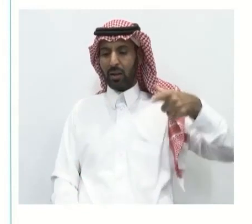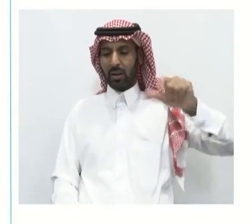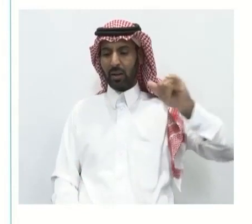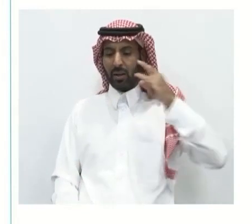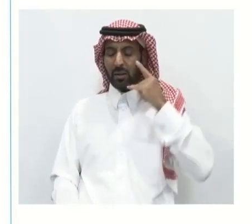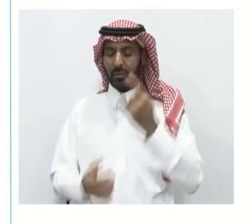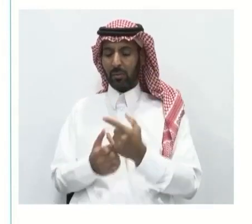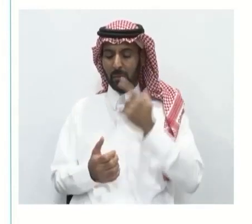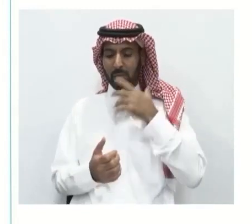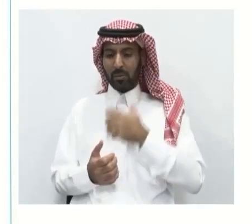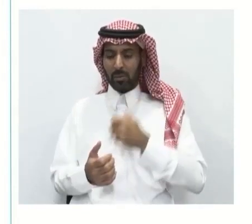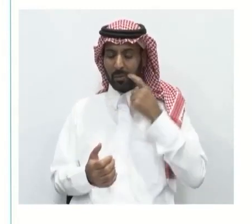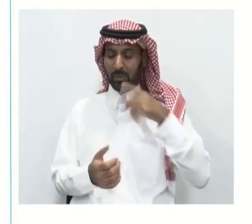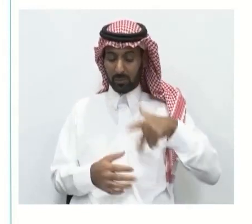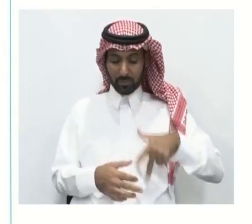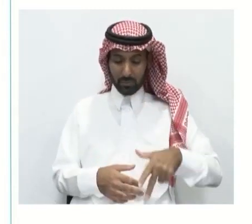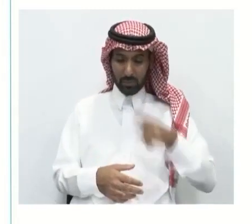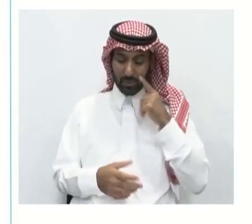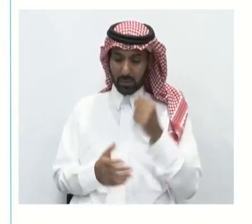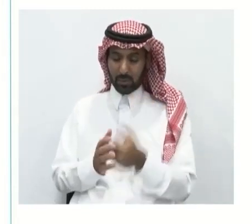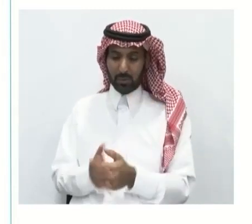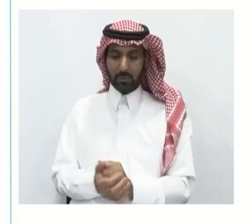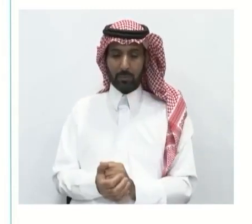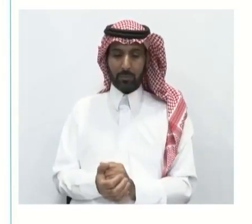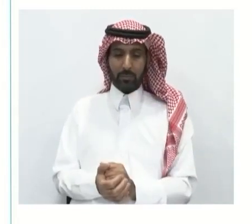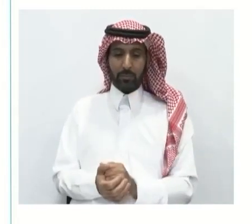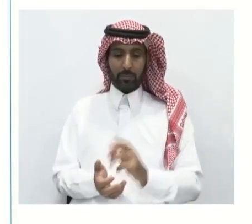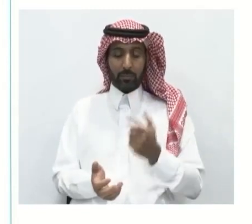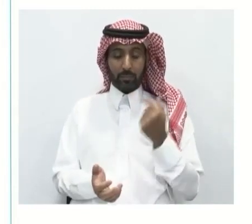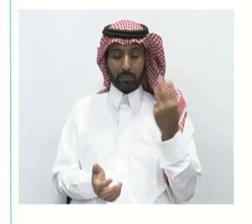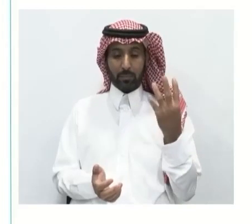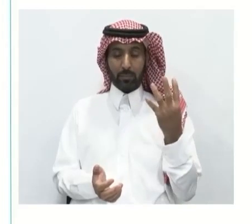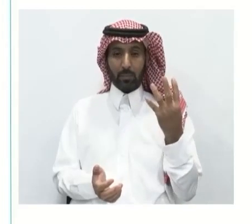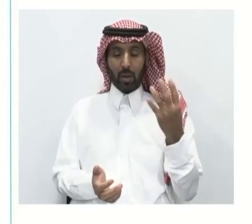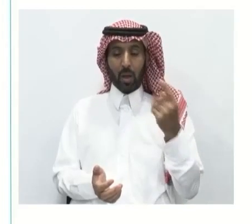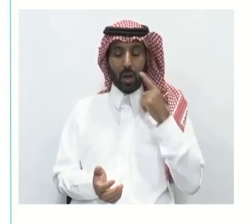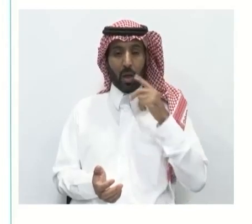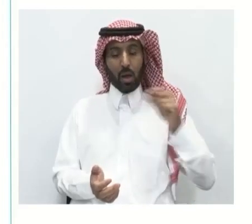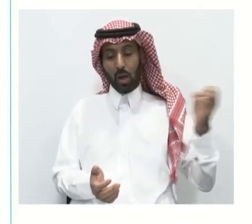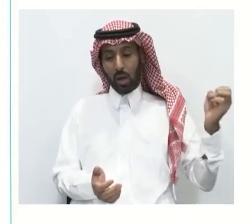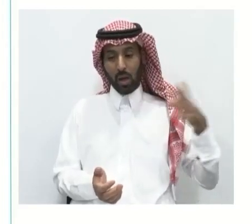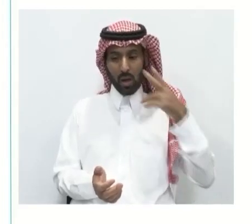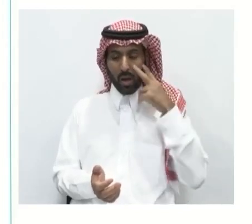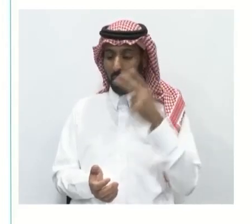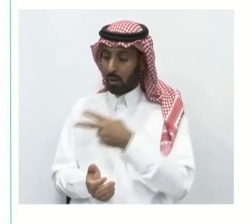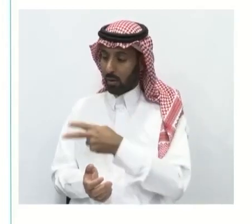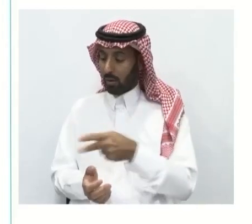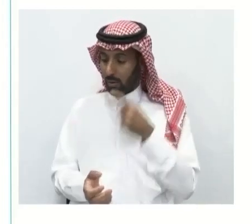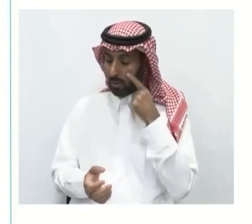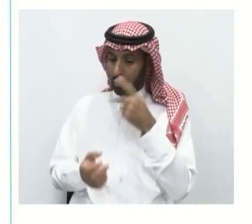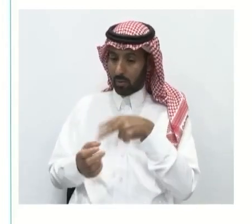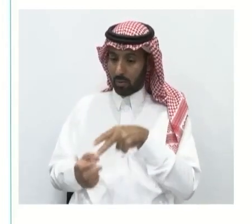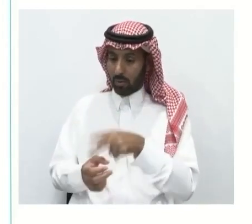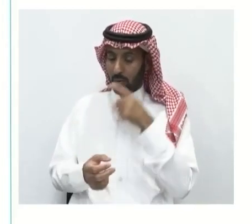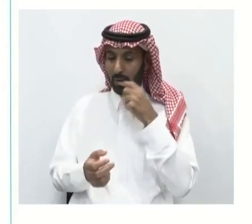the oldest bowling alley in the city, closed at midnight. At 4 a.m., The janitor found a terrible sight, a man